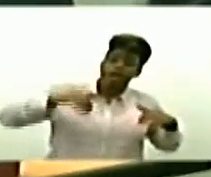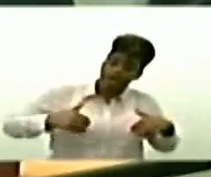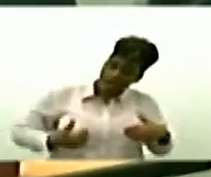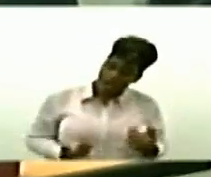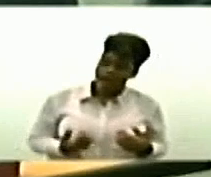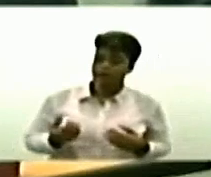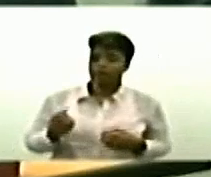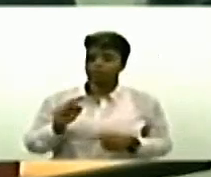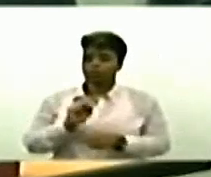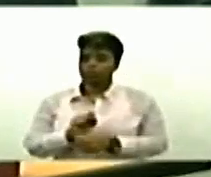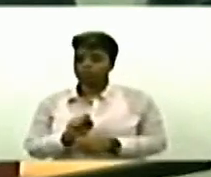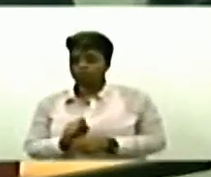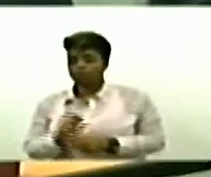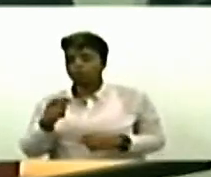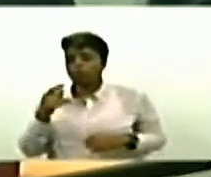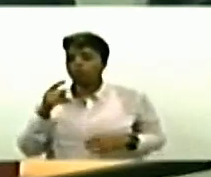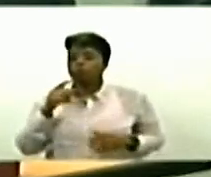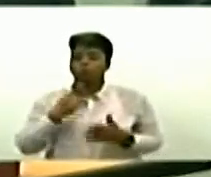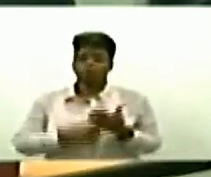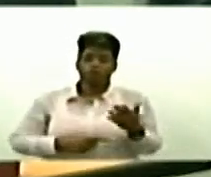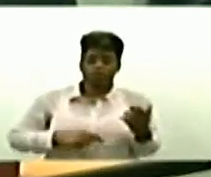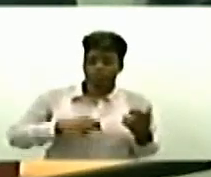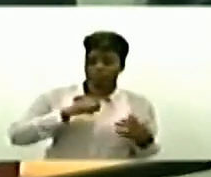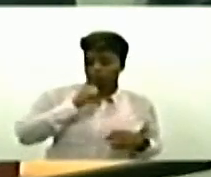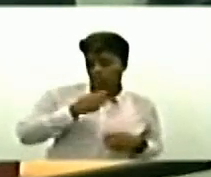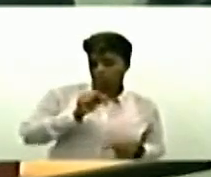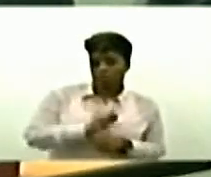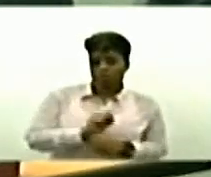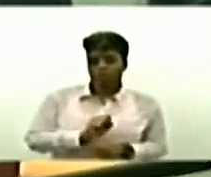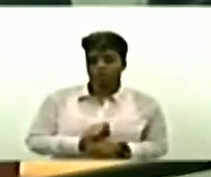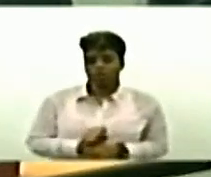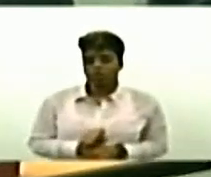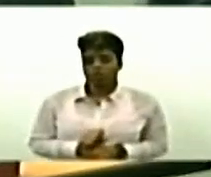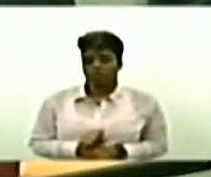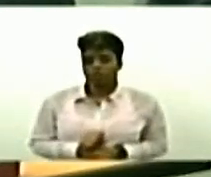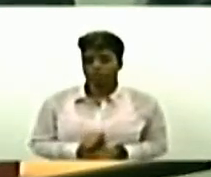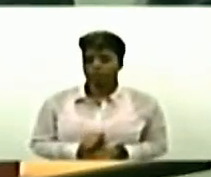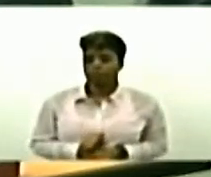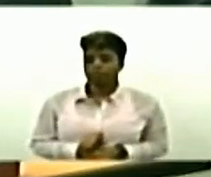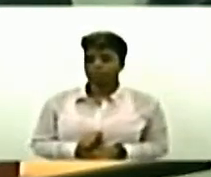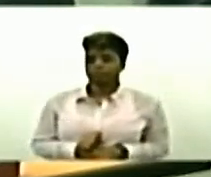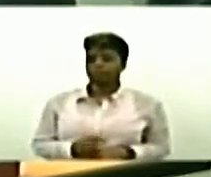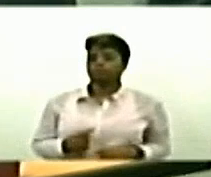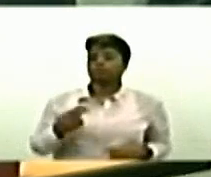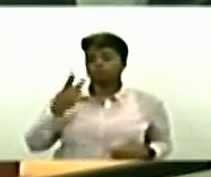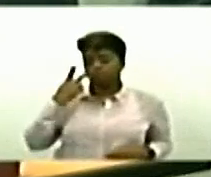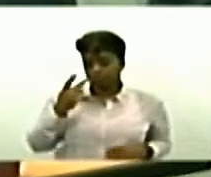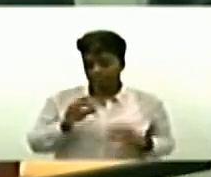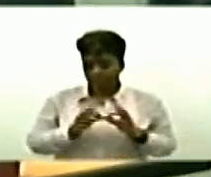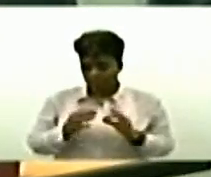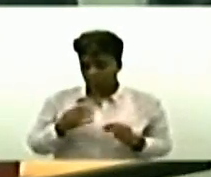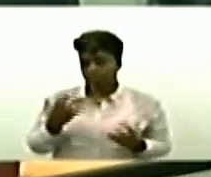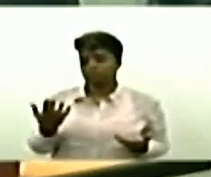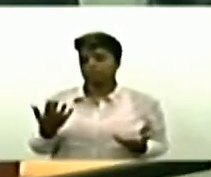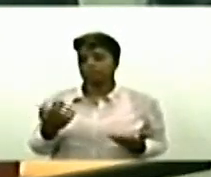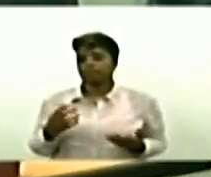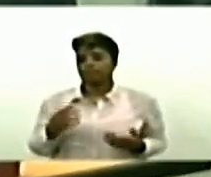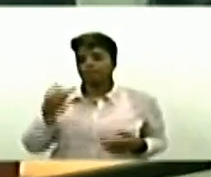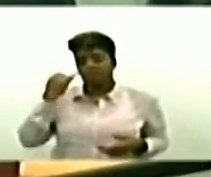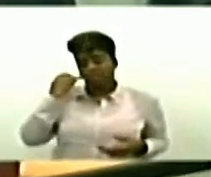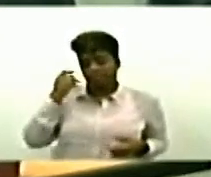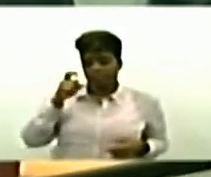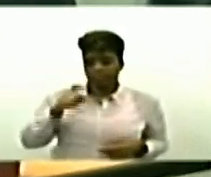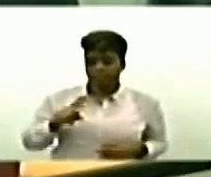what is practical, what isn't, what is working, what isn't, then it can be amended to suit. And if there is a need at some